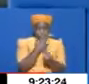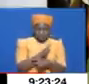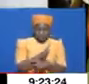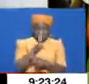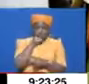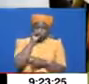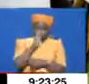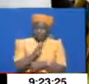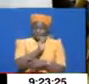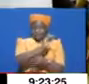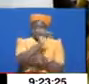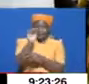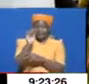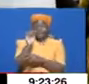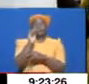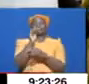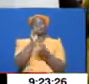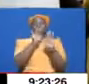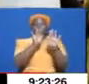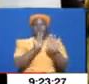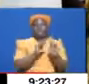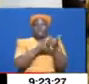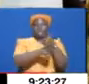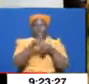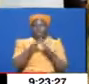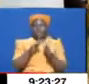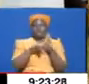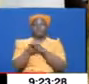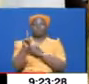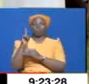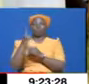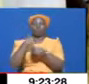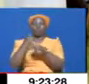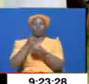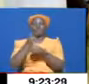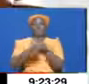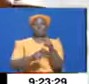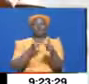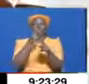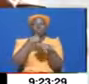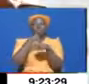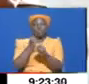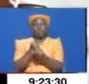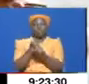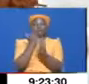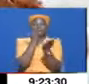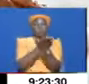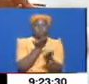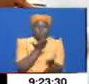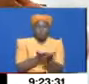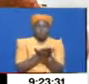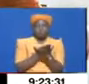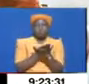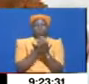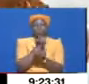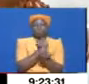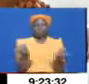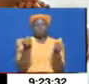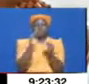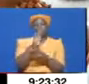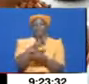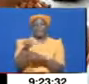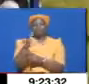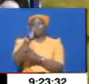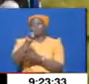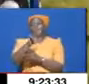urged relevant players in the legislative process to hasten the enactment of the proposed Children's Bill 2021, saying it